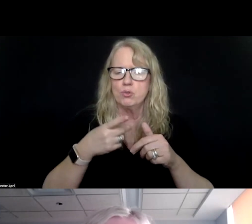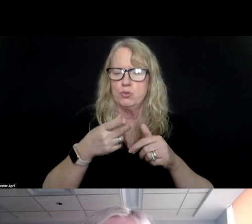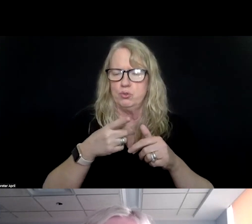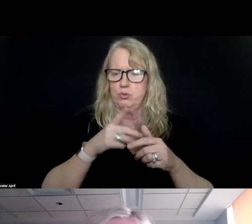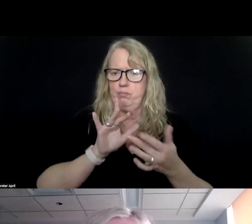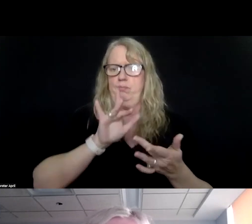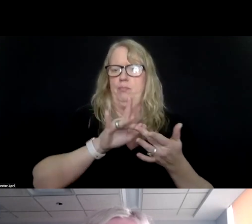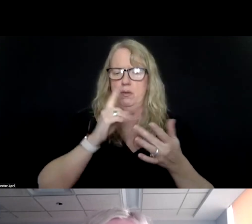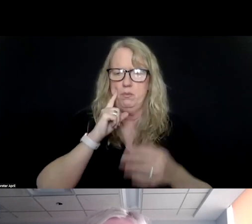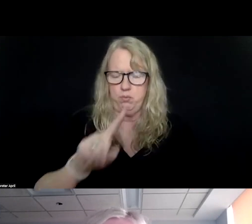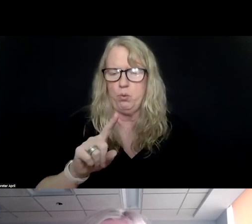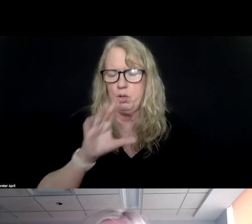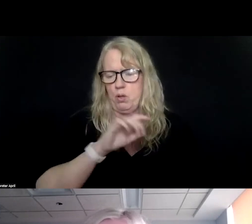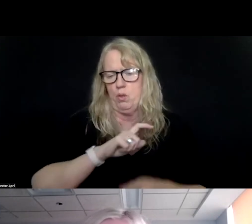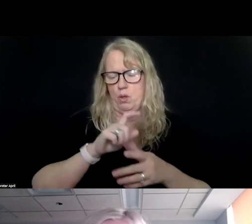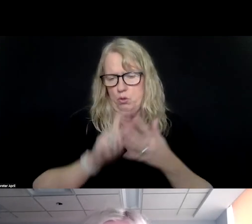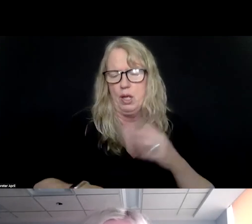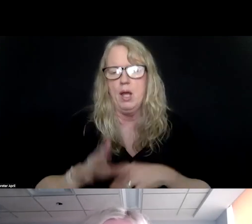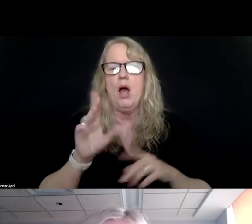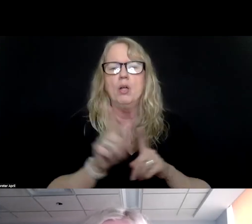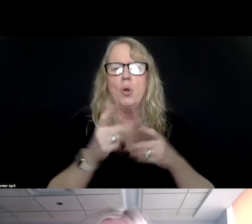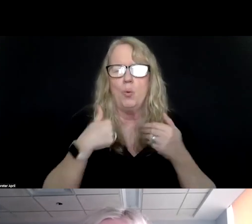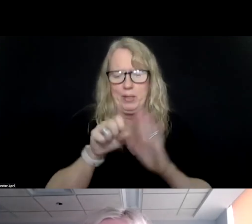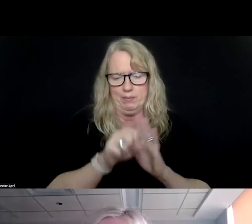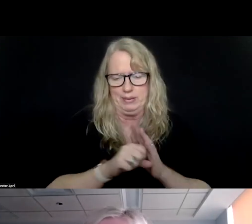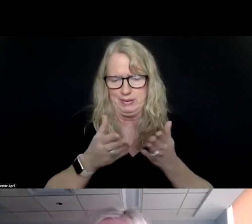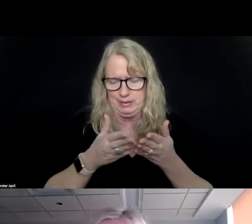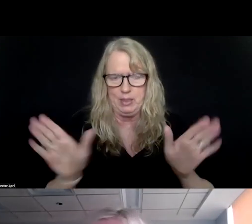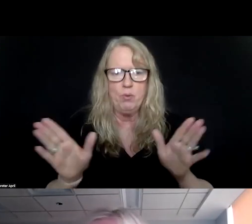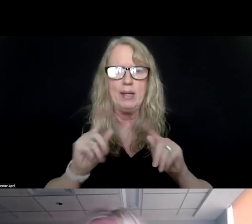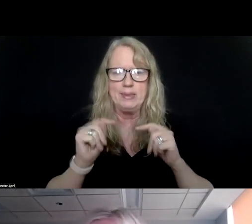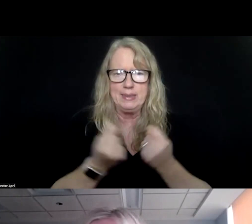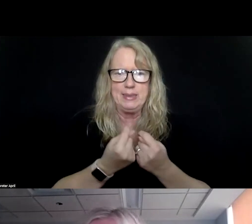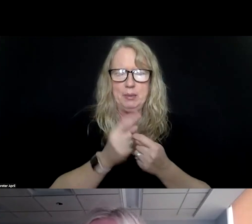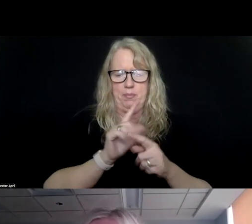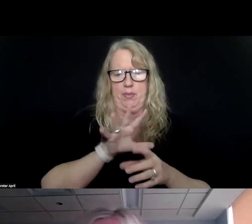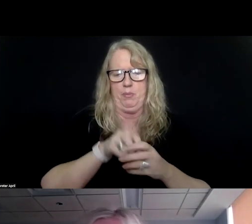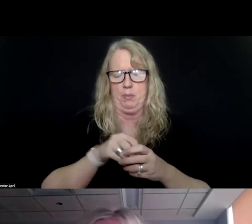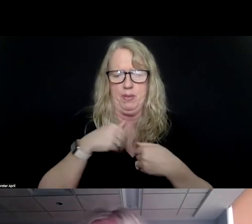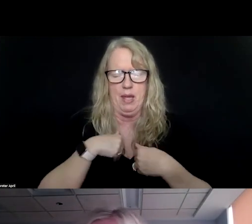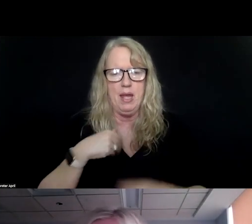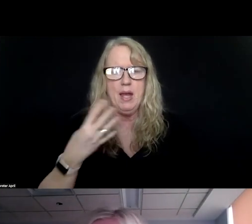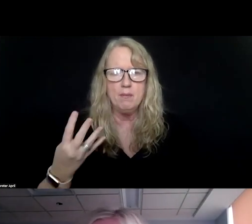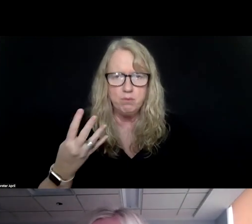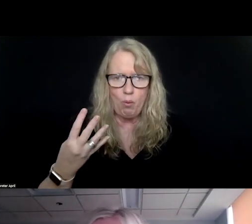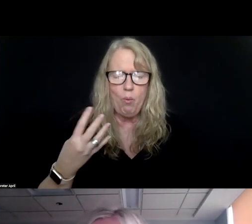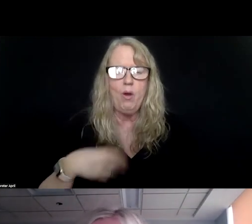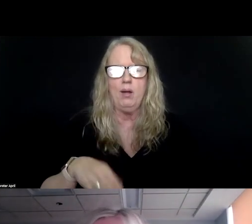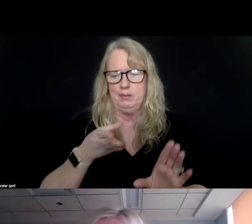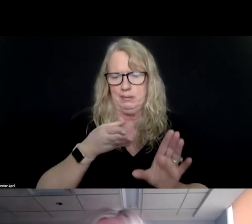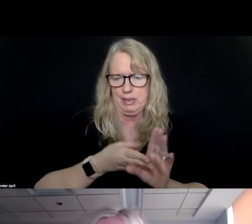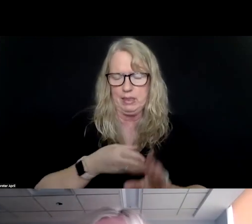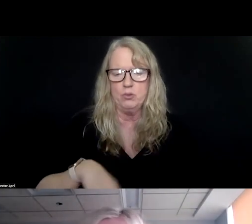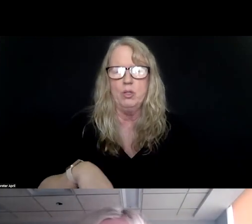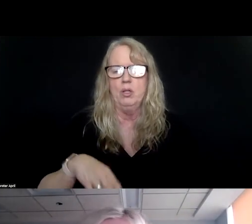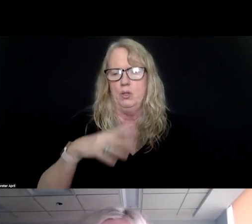for callers. We also have a statewide hub team that's comprised of 4 reproductive psychiatrists, one of